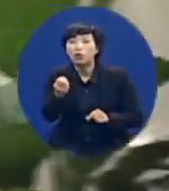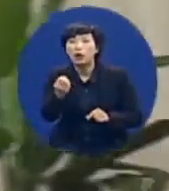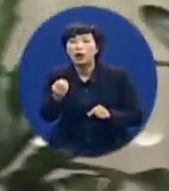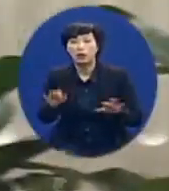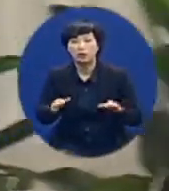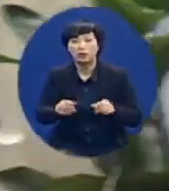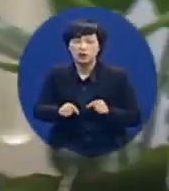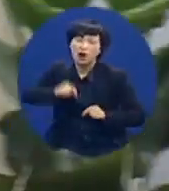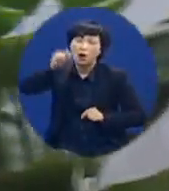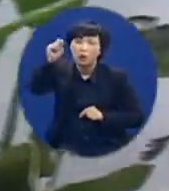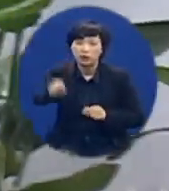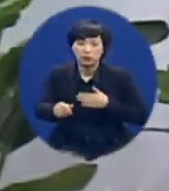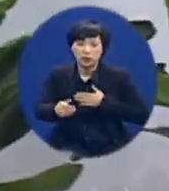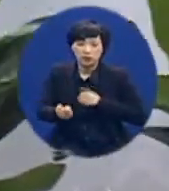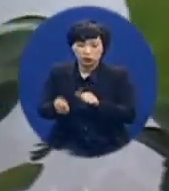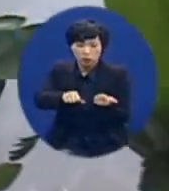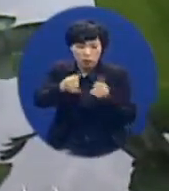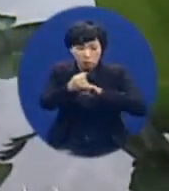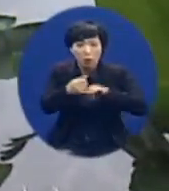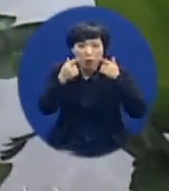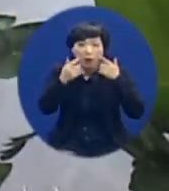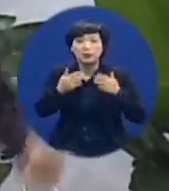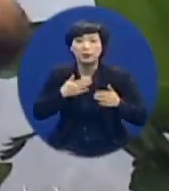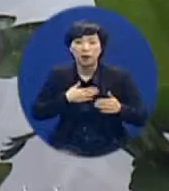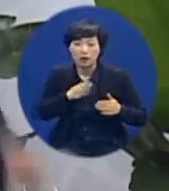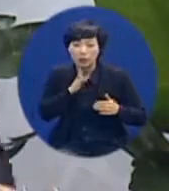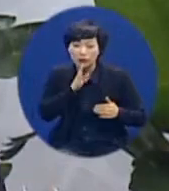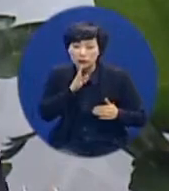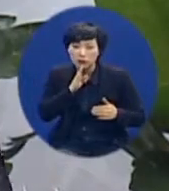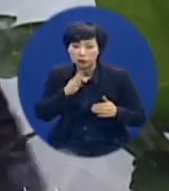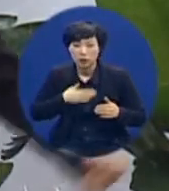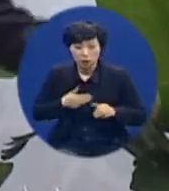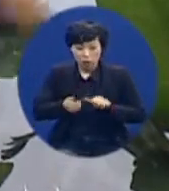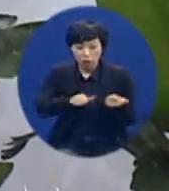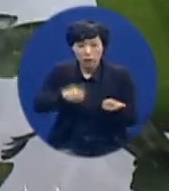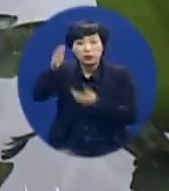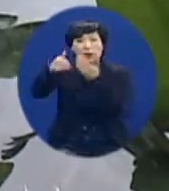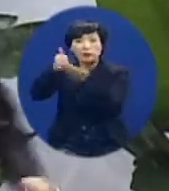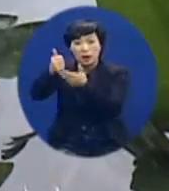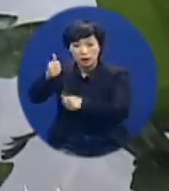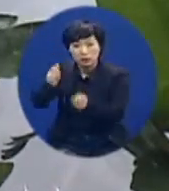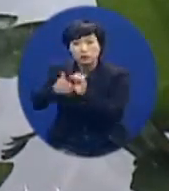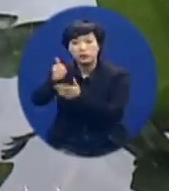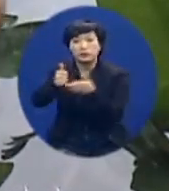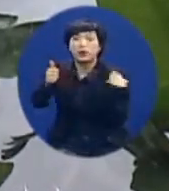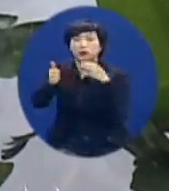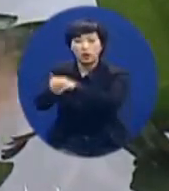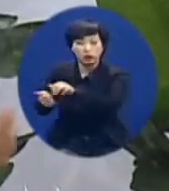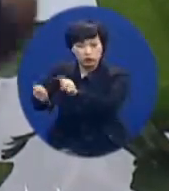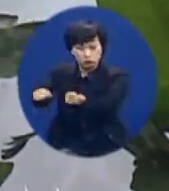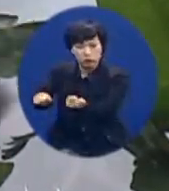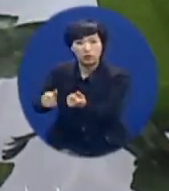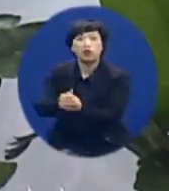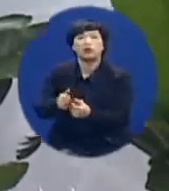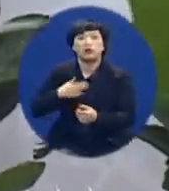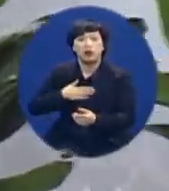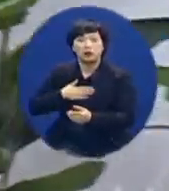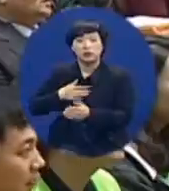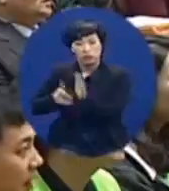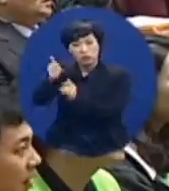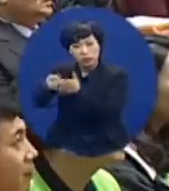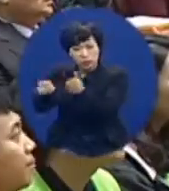God died instead of me. So my death is final. Therefore, I can live by believing in him. The Lord